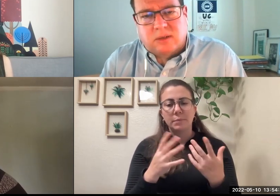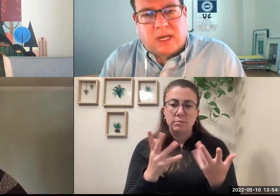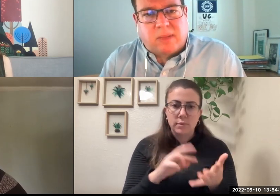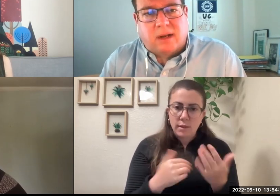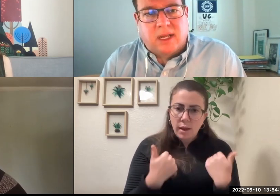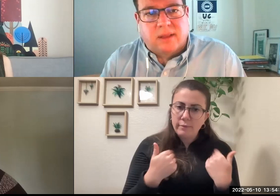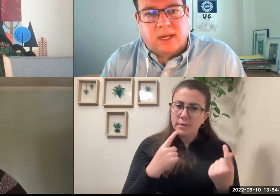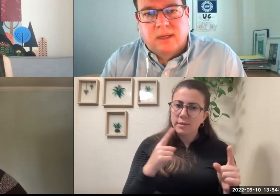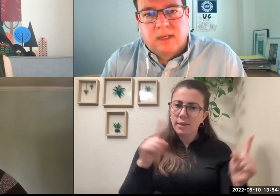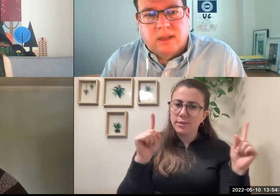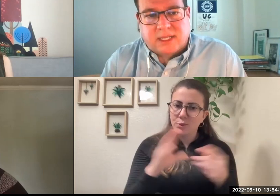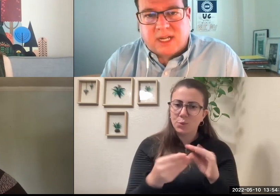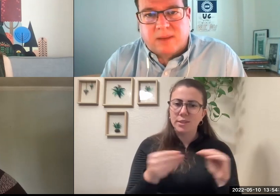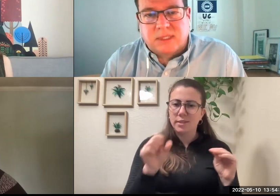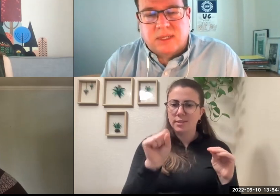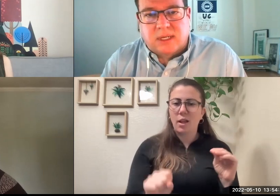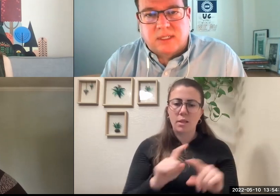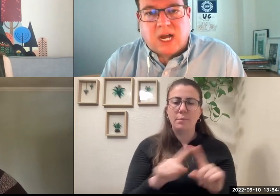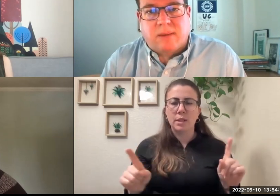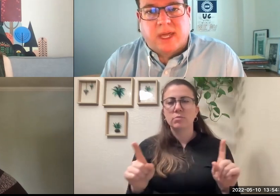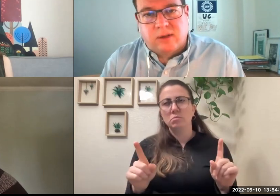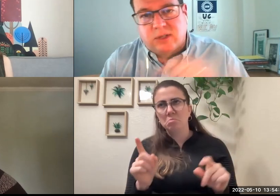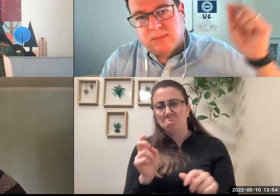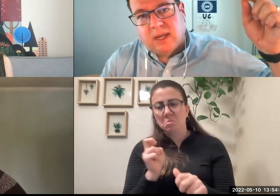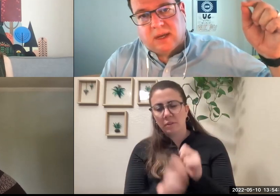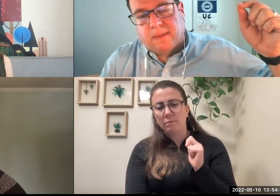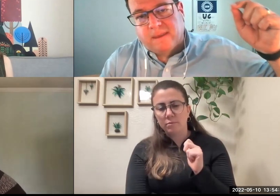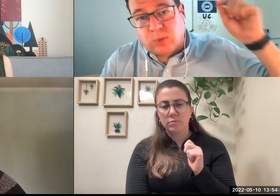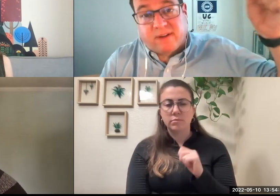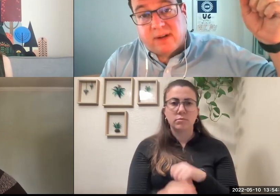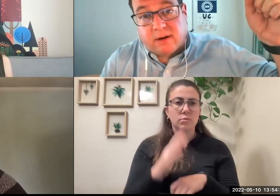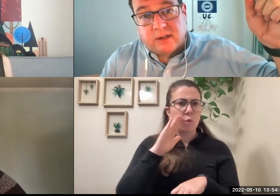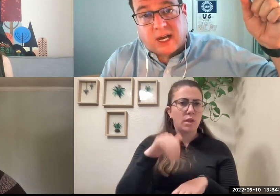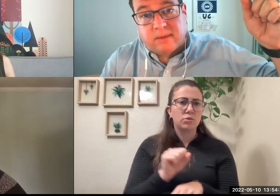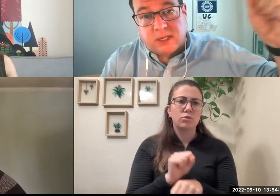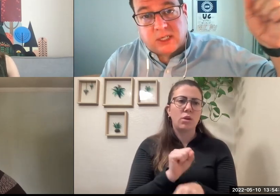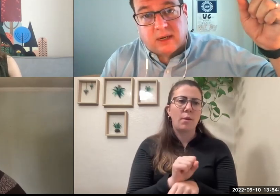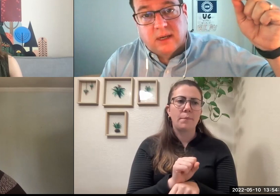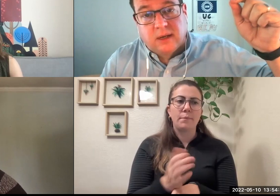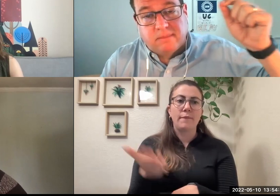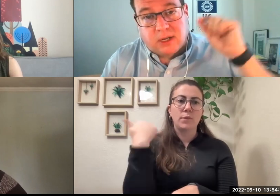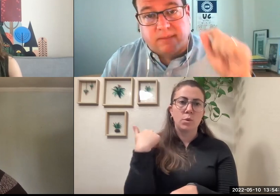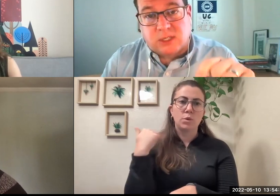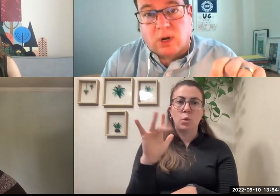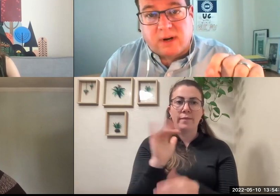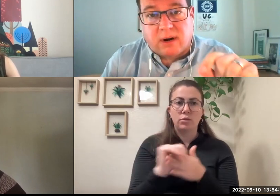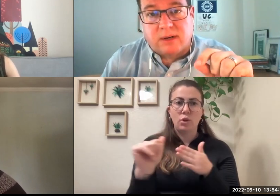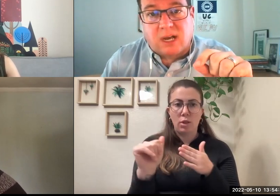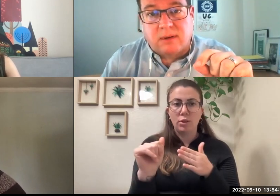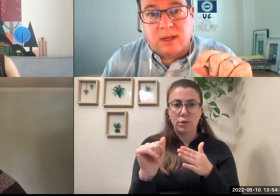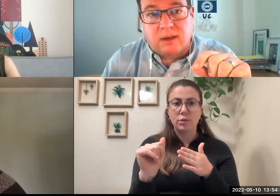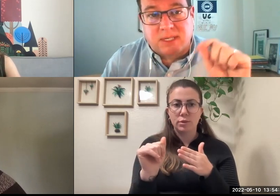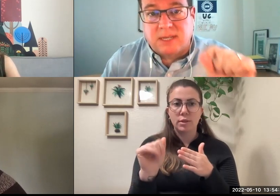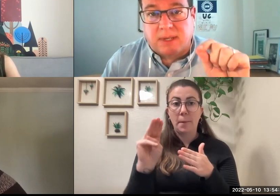Like, there's no doubt about it. And, like, lots of times the job that used to be a $25 job in Michigan becomes a $12 an hour